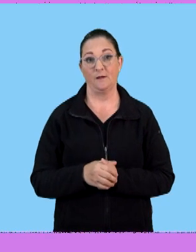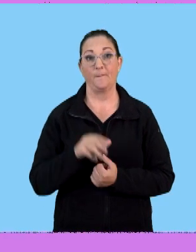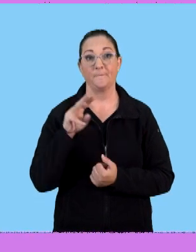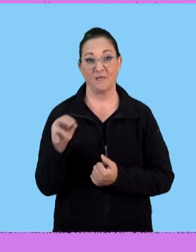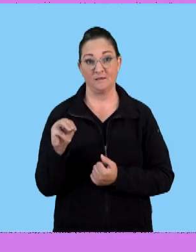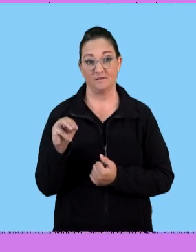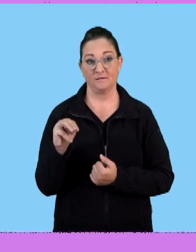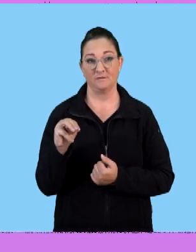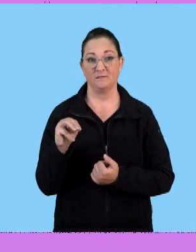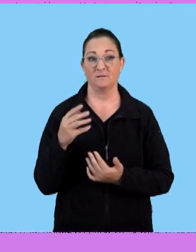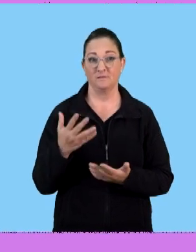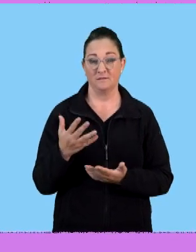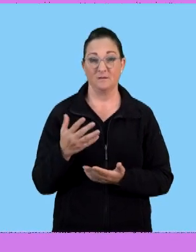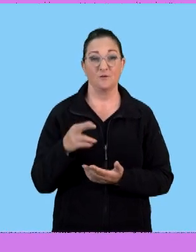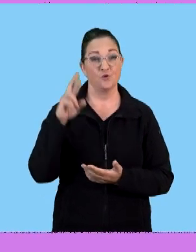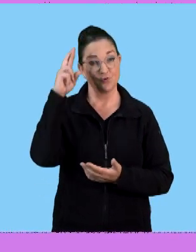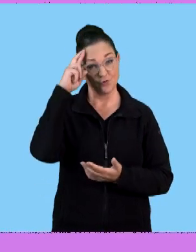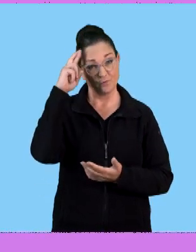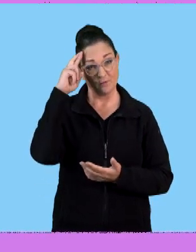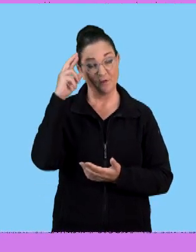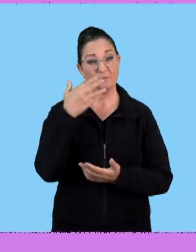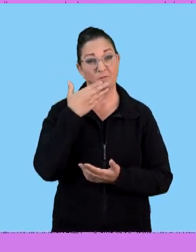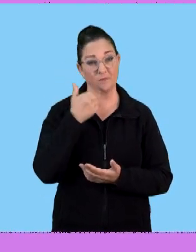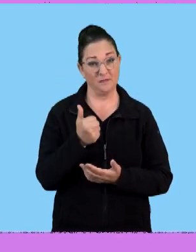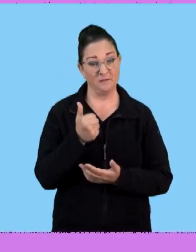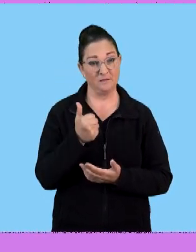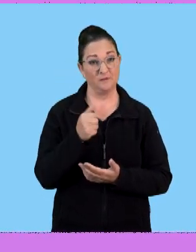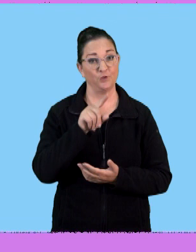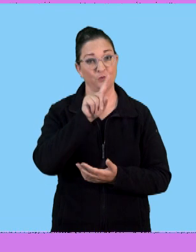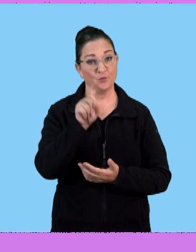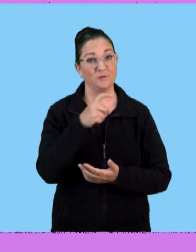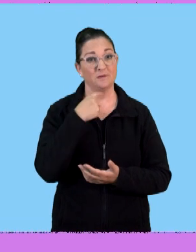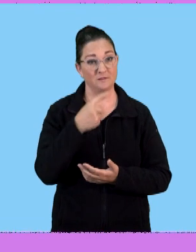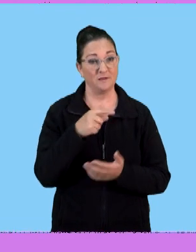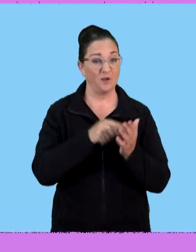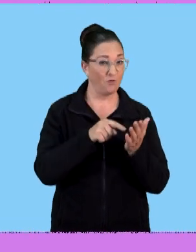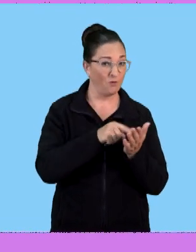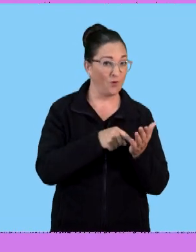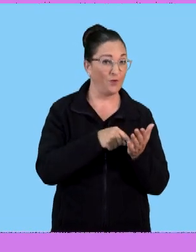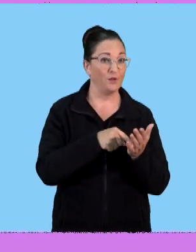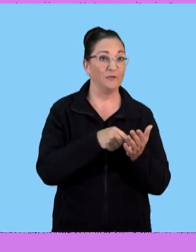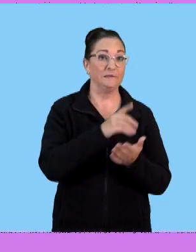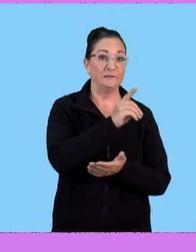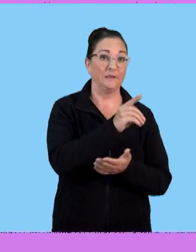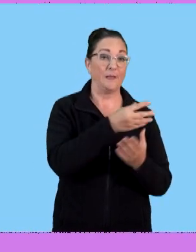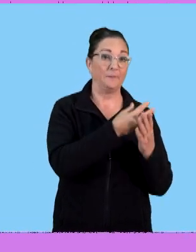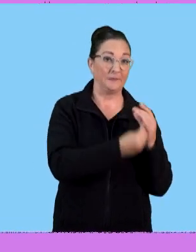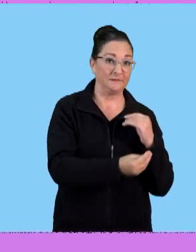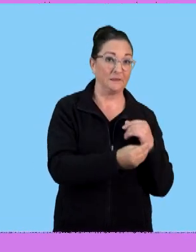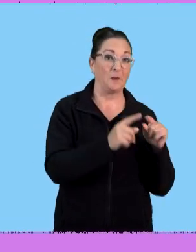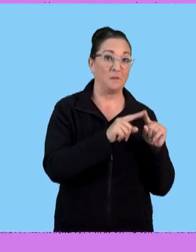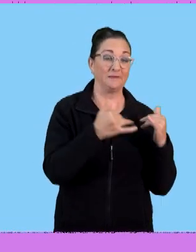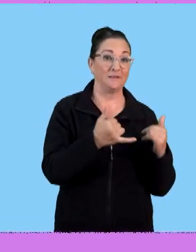0.6 meters. But now, please remember, the question stated, calculate the missing value